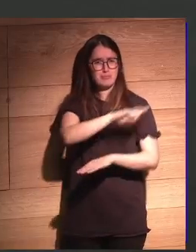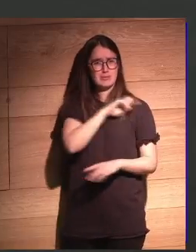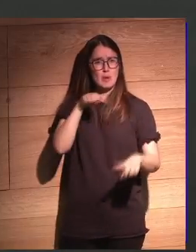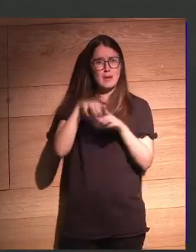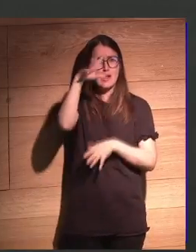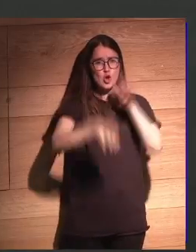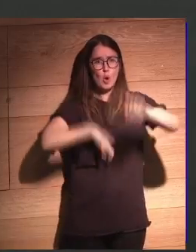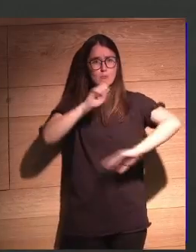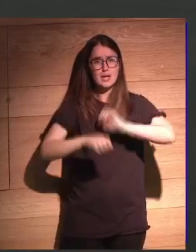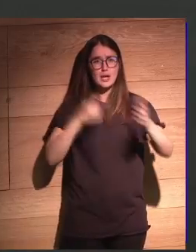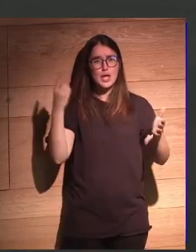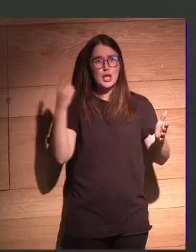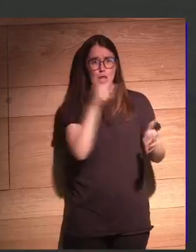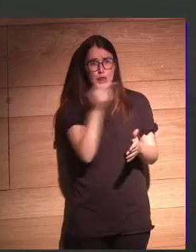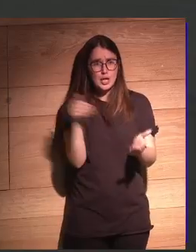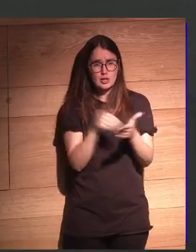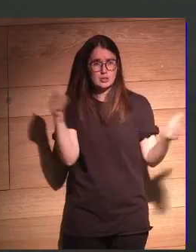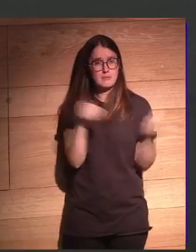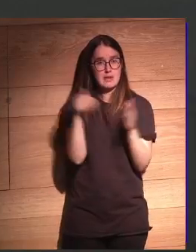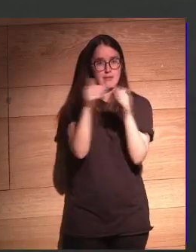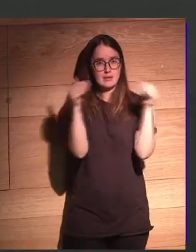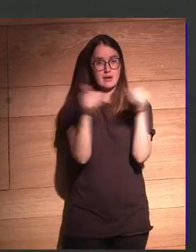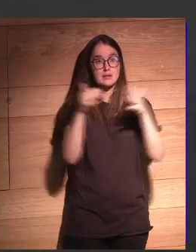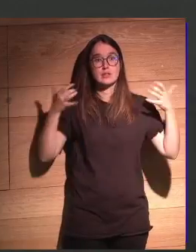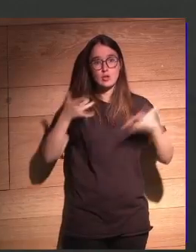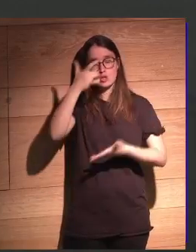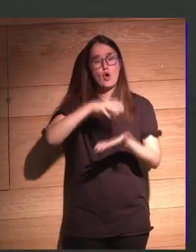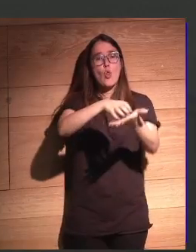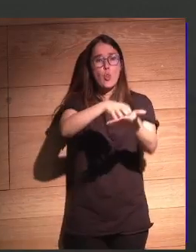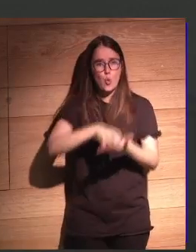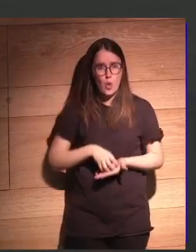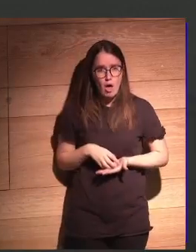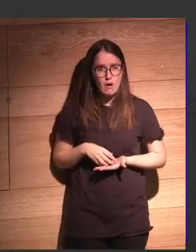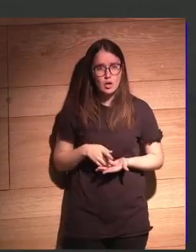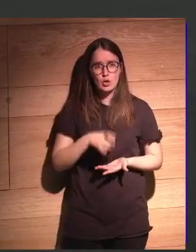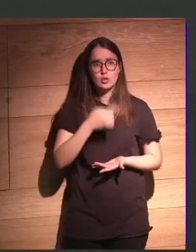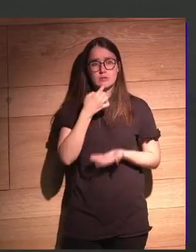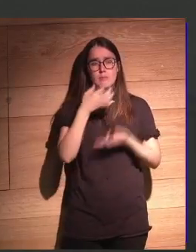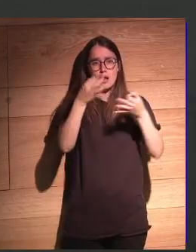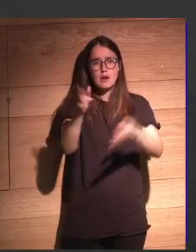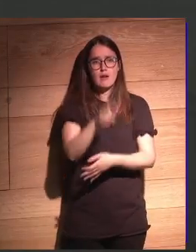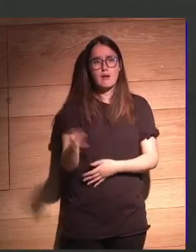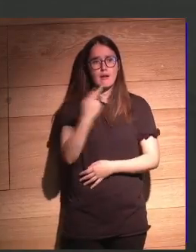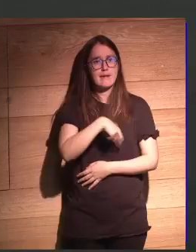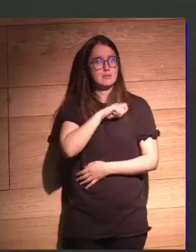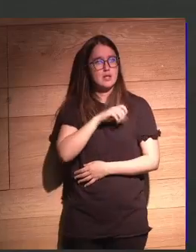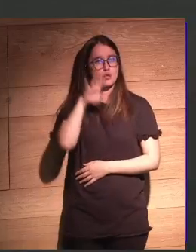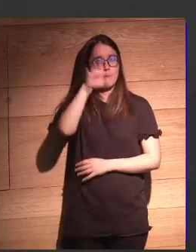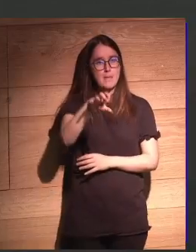well, but they have arrived here to stay, to buy hundreds of thousands of houses. And